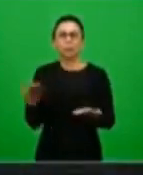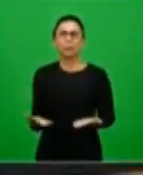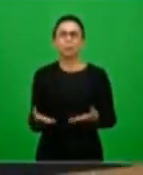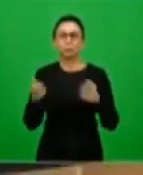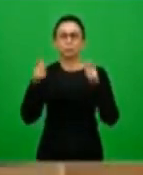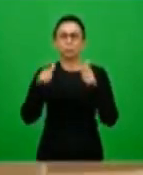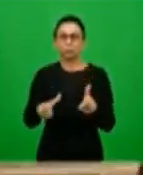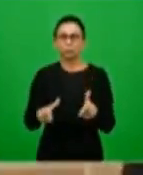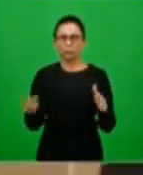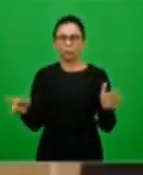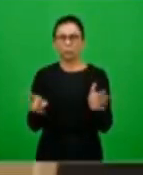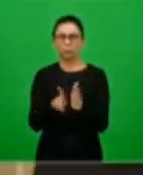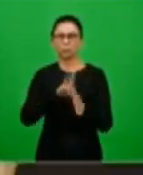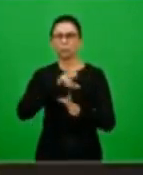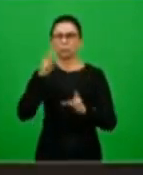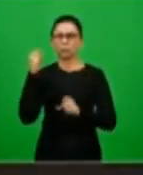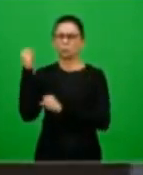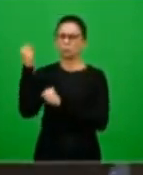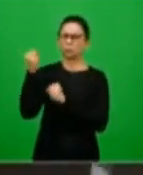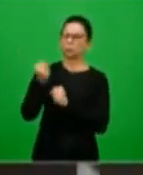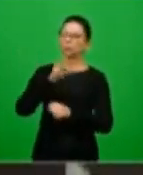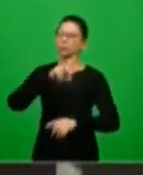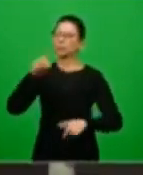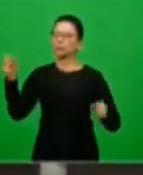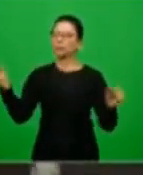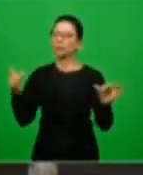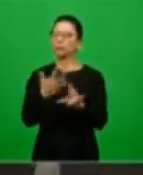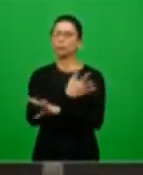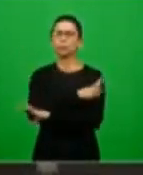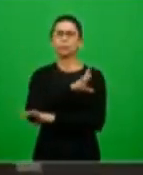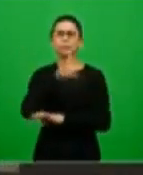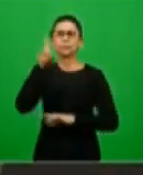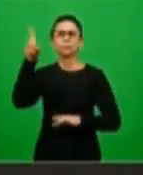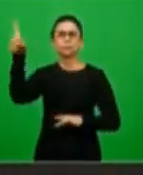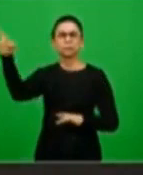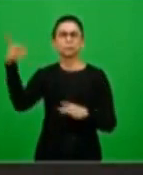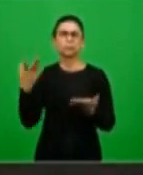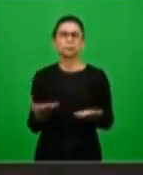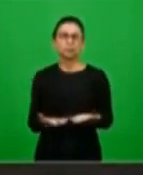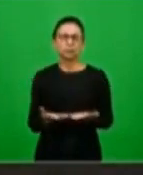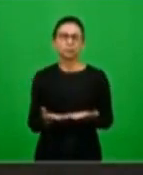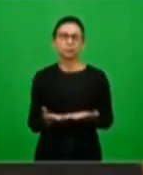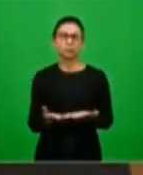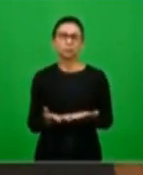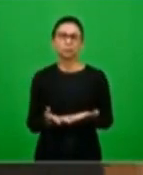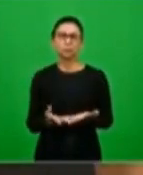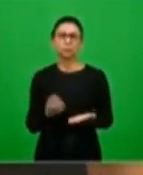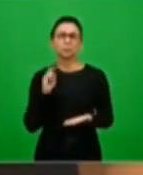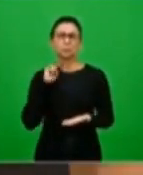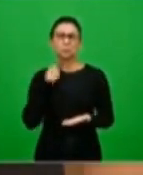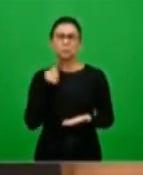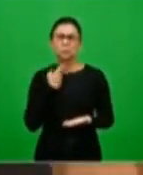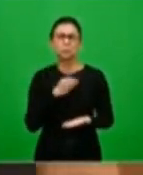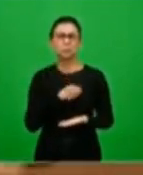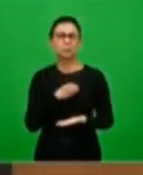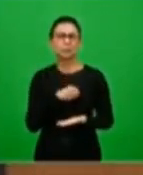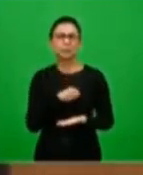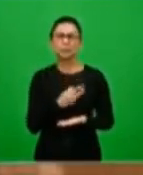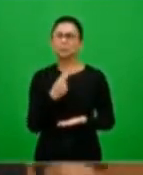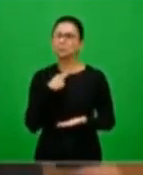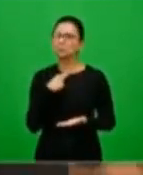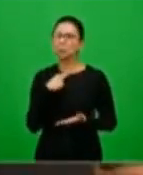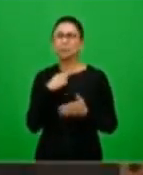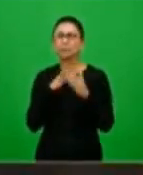where the glory of God is, where the power of God is, the glory of the Almighty. You can only enter here through the